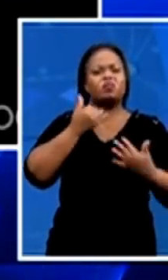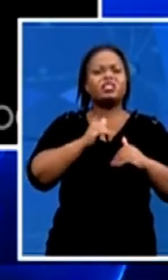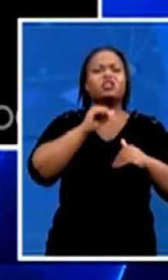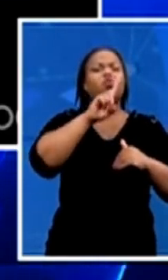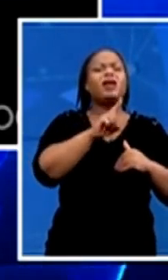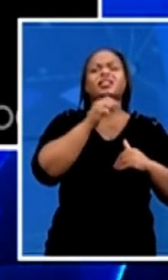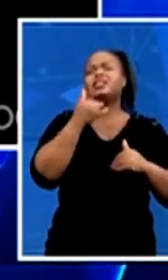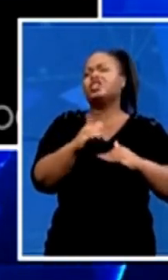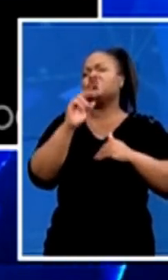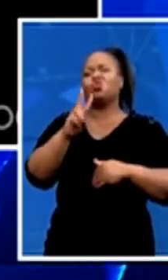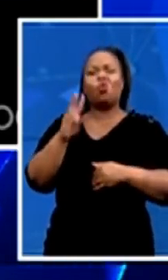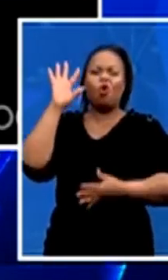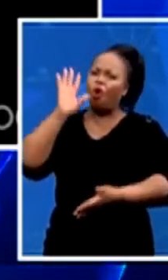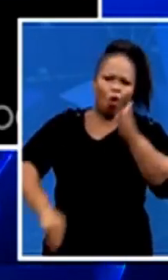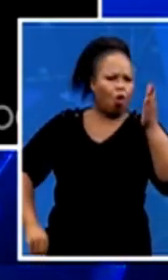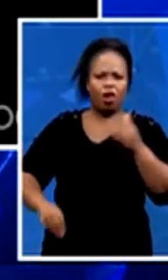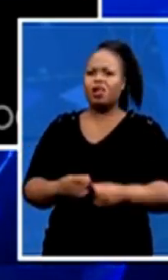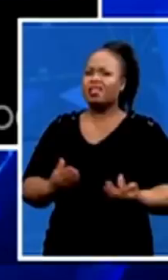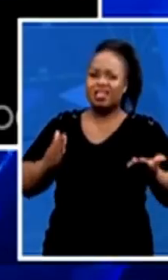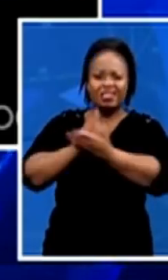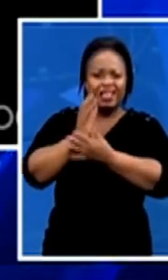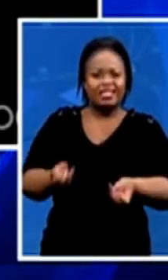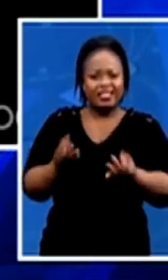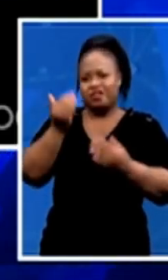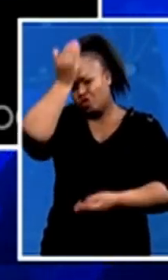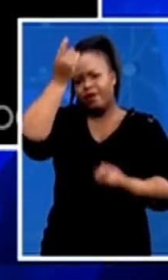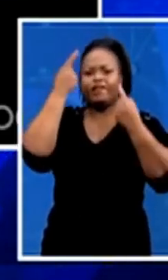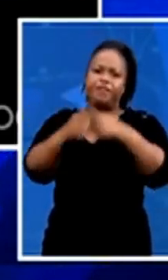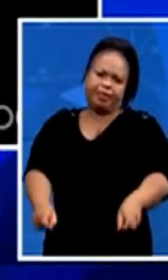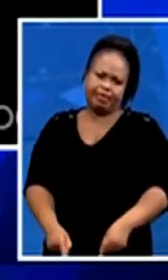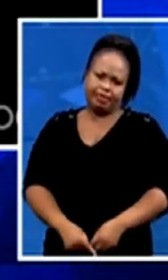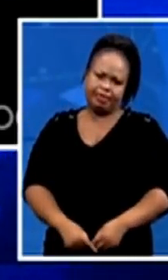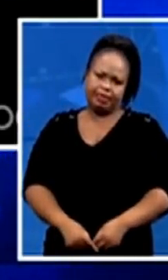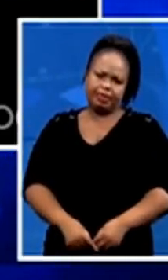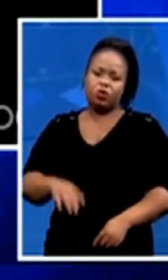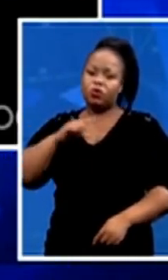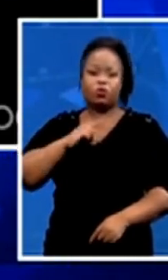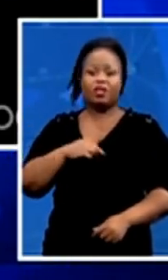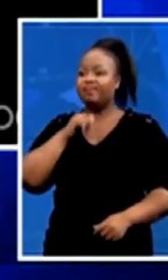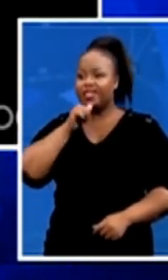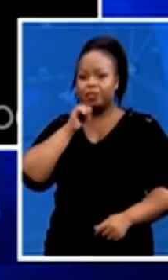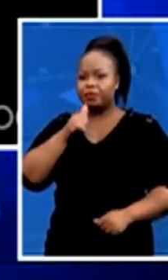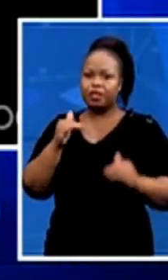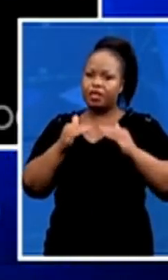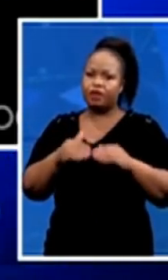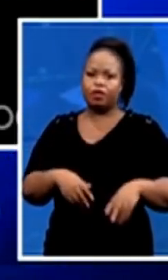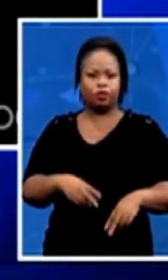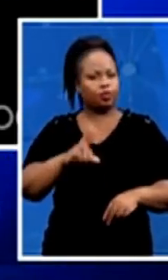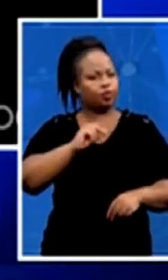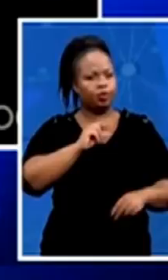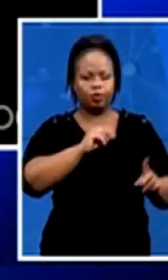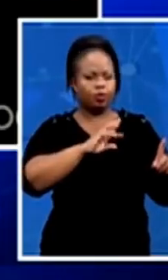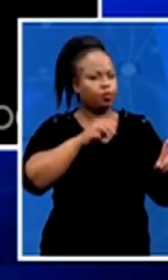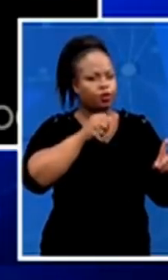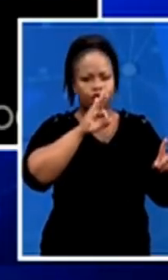whatever. That's not the level at which we're pitching. No, Mr. Mpofu. Yes, Justice